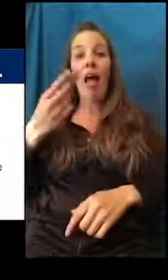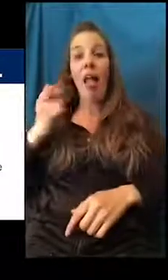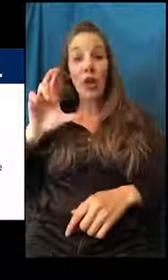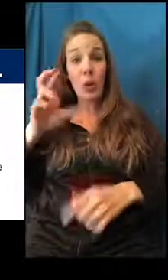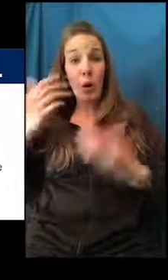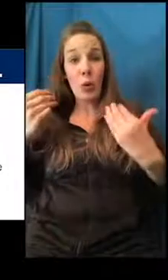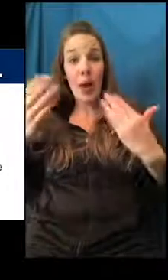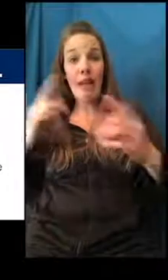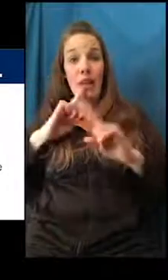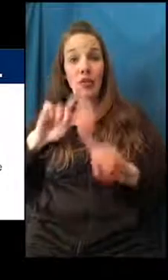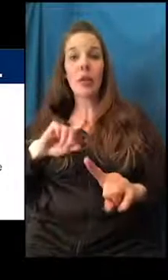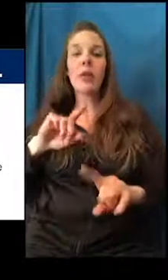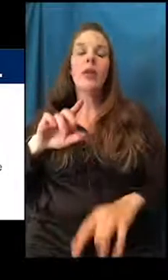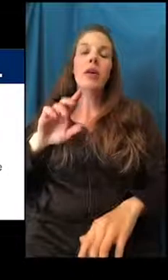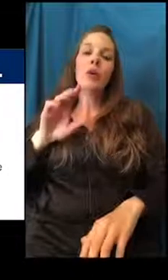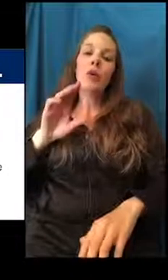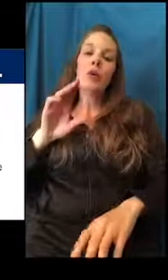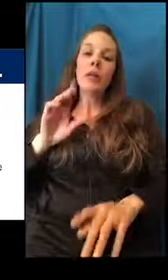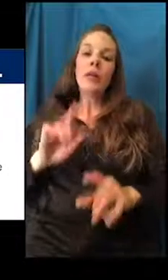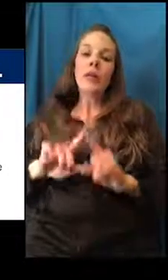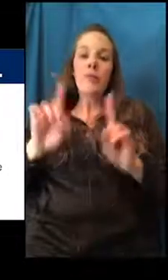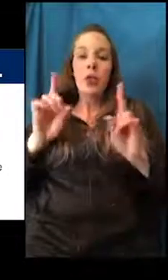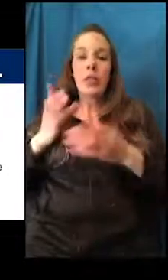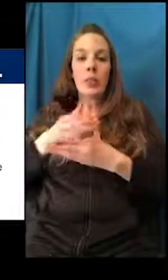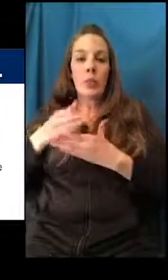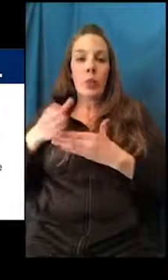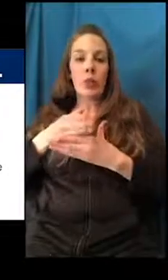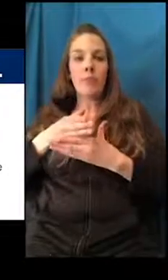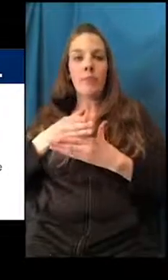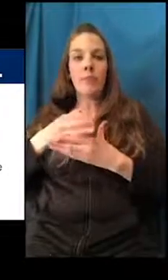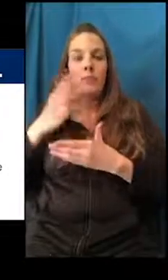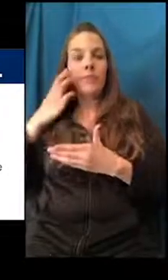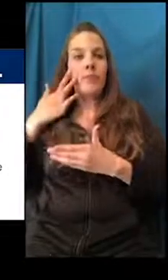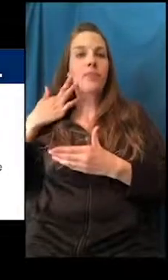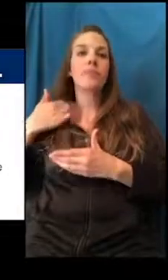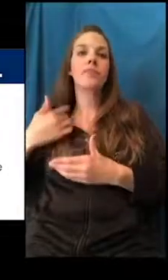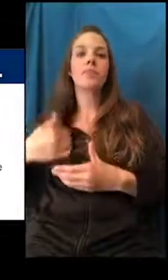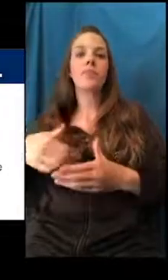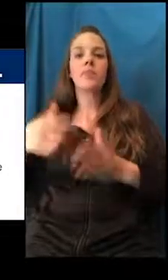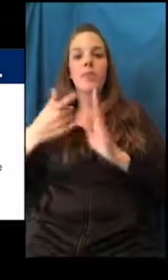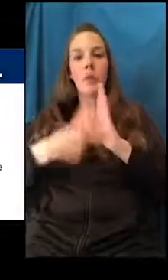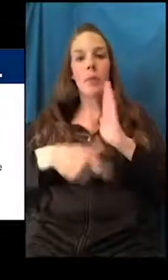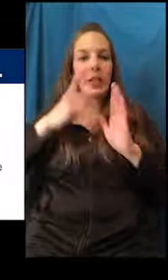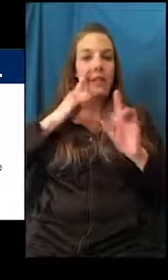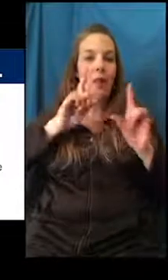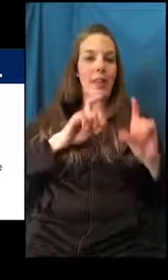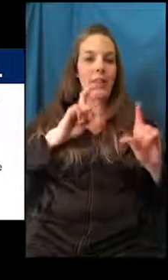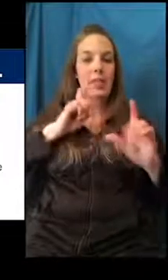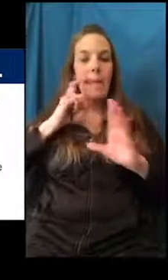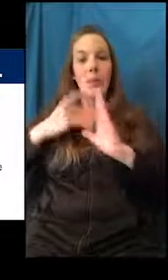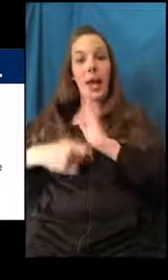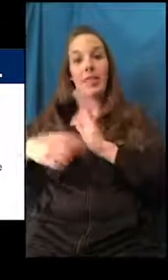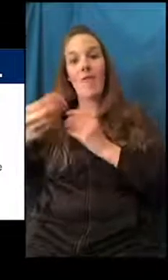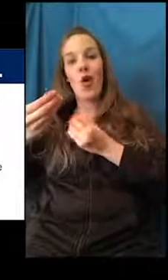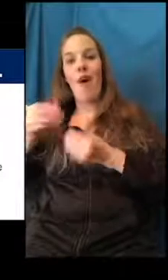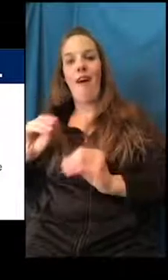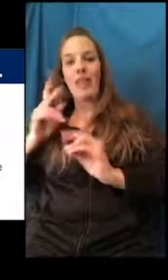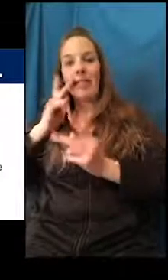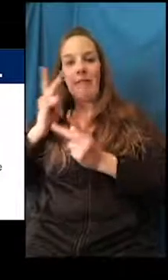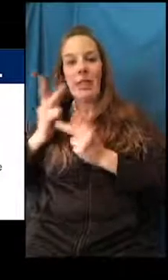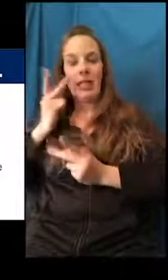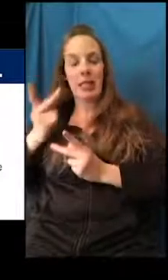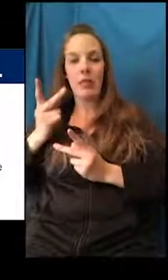So there's a difference between the price for the testing and the price for an office visit. So when we talk